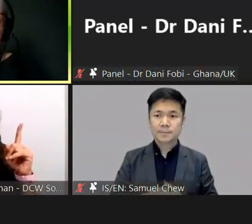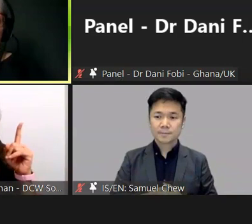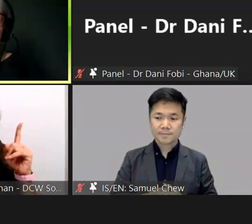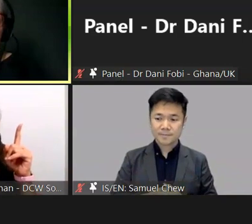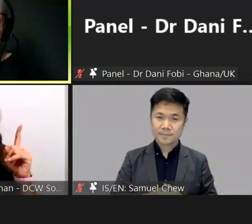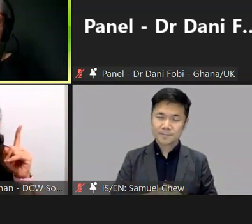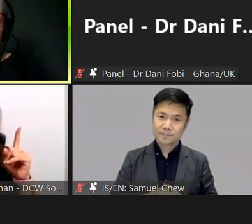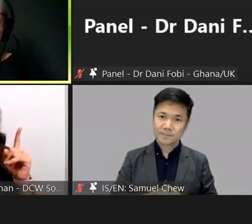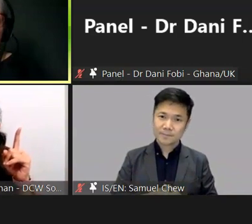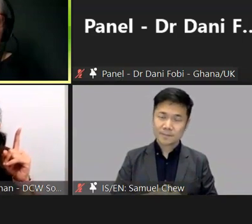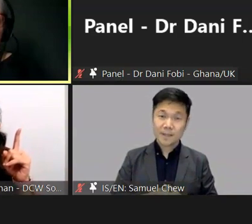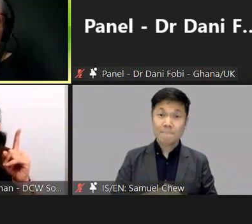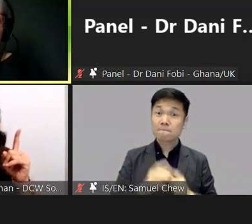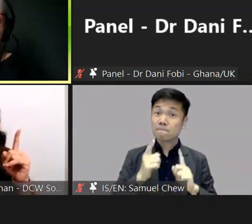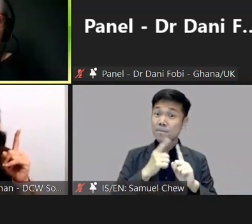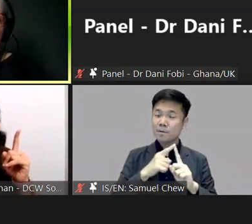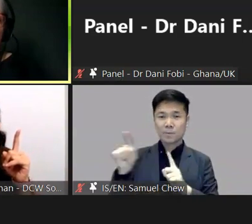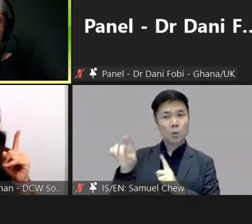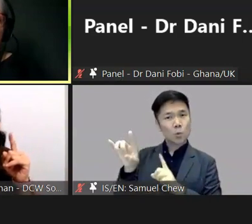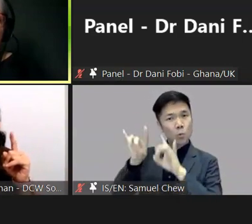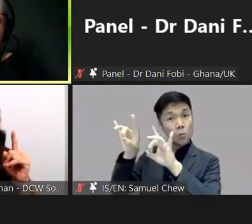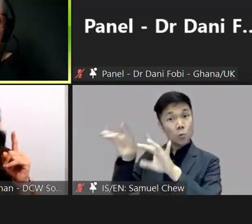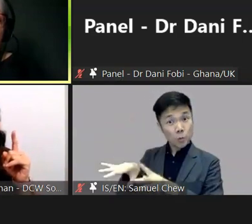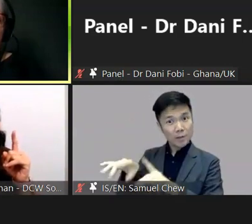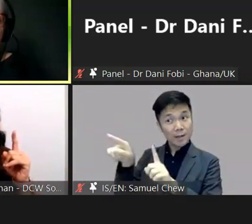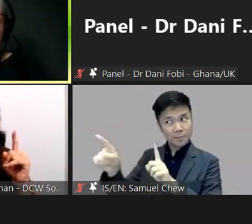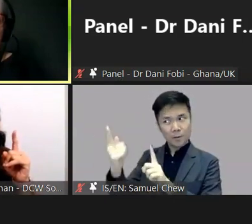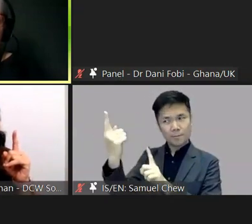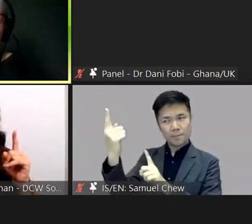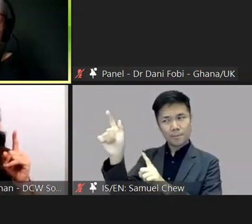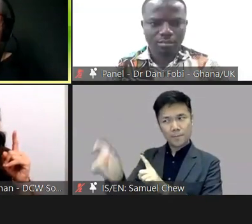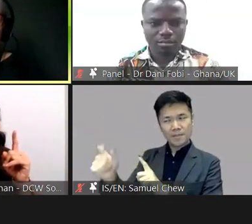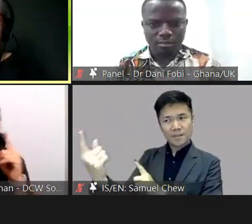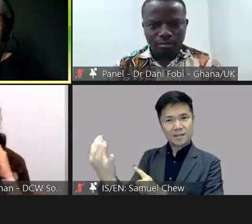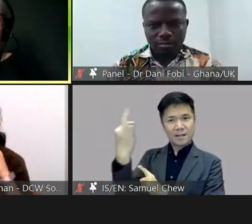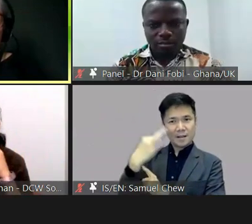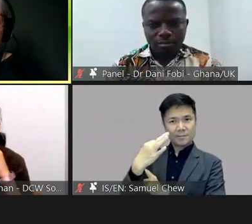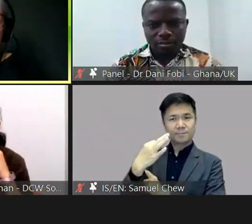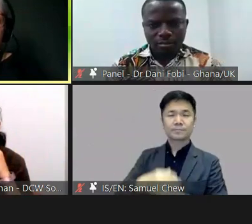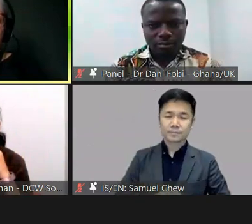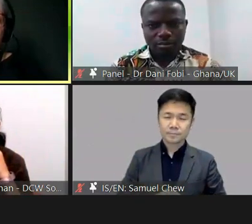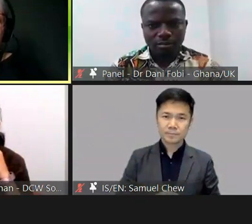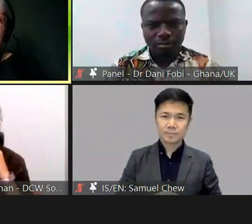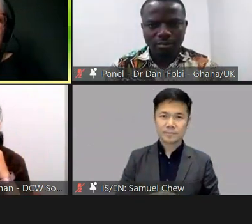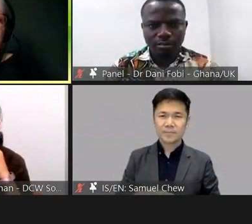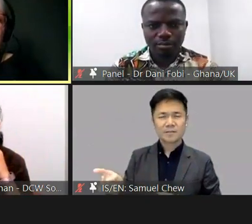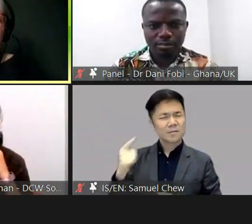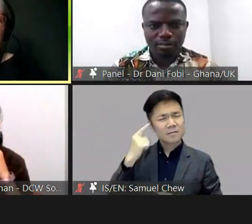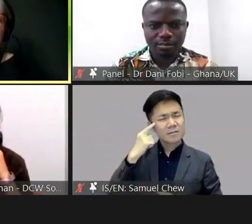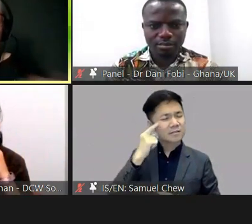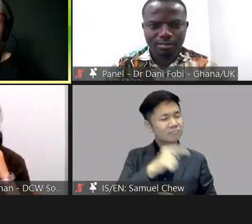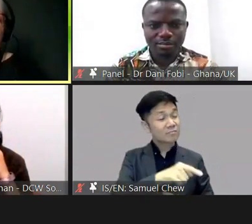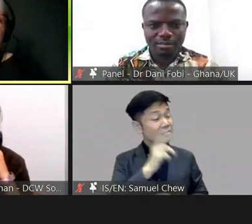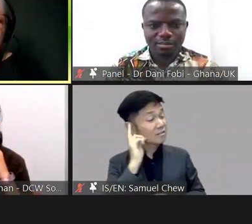I think a question from Australia asks about the politicization of deafness and the fact that a lot